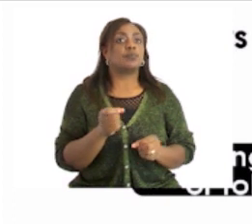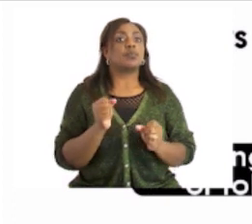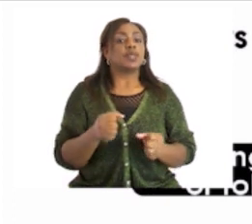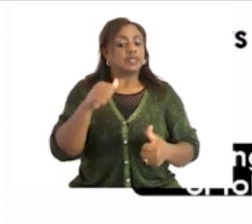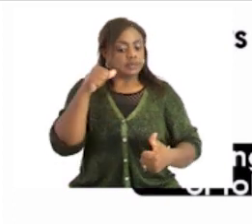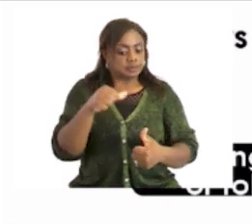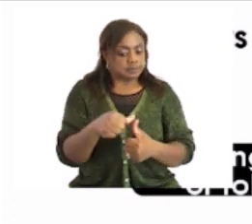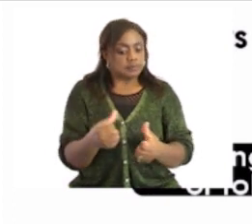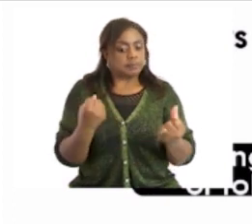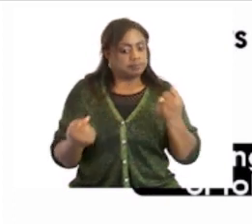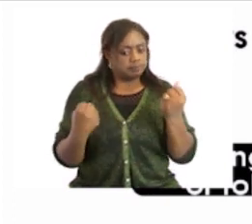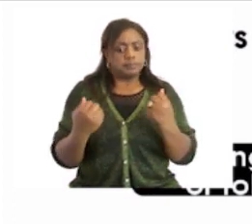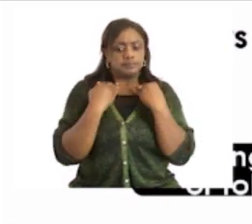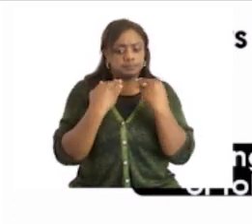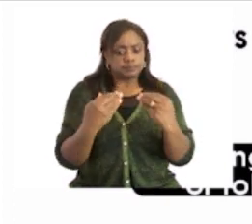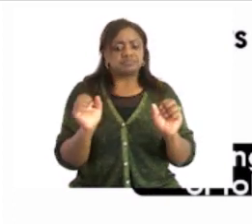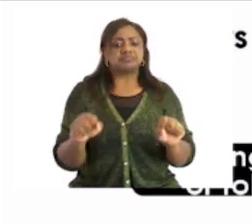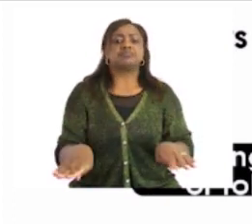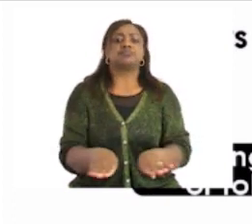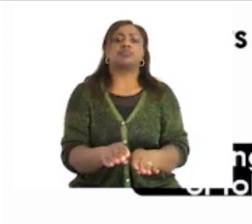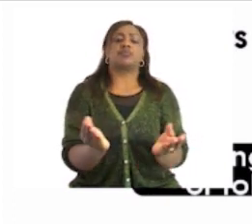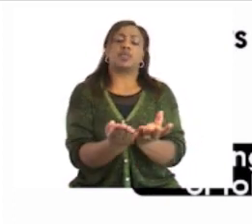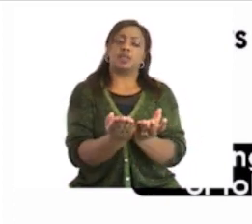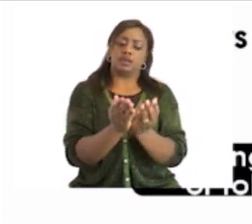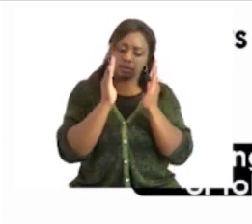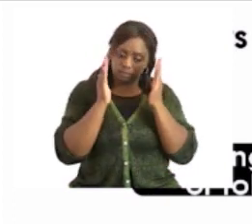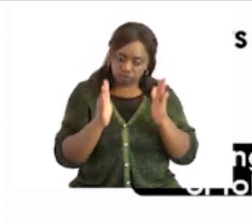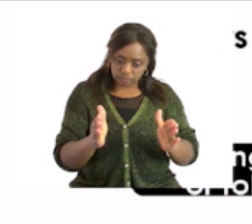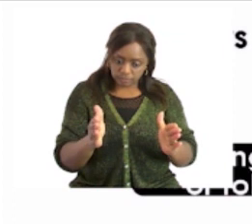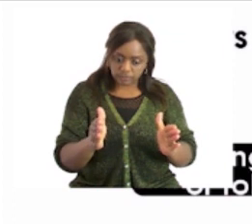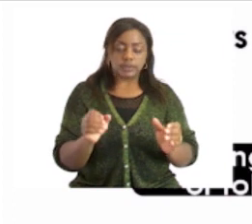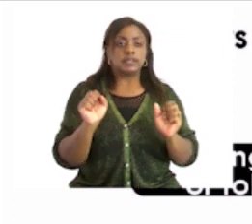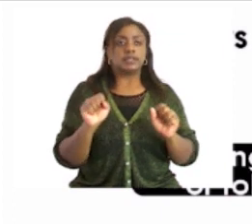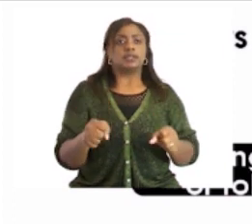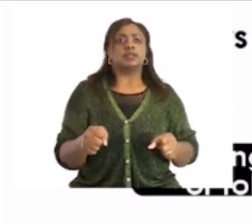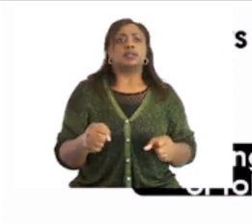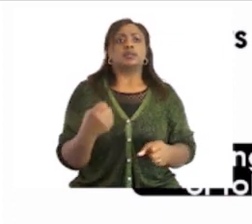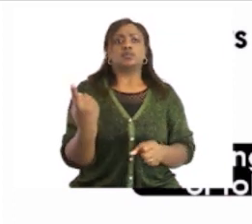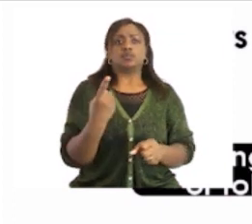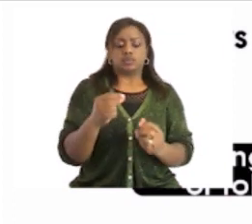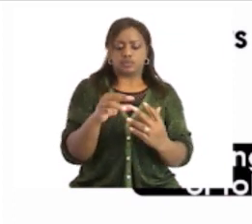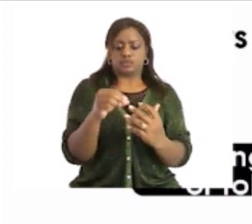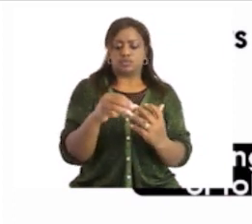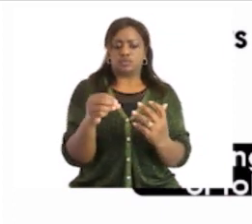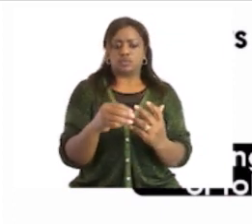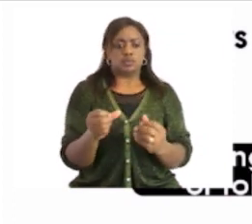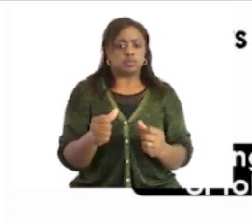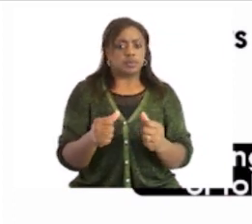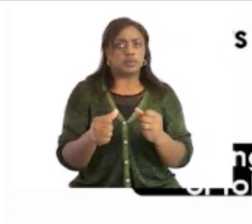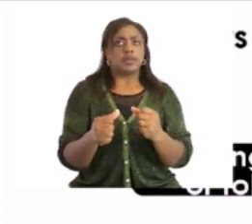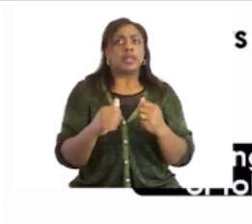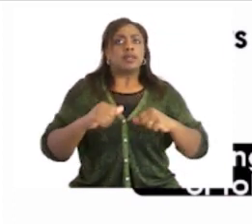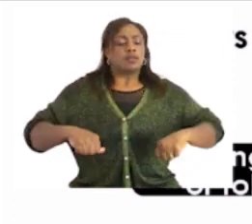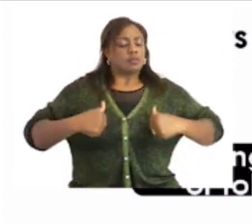schoolwork, and to play. So the problem comes in when you only eat one type of food. So let's say, for example, you only